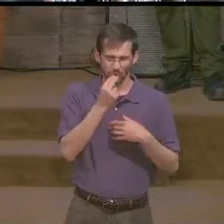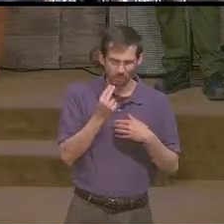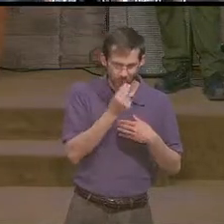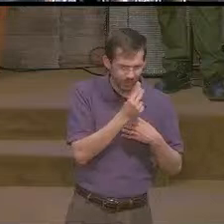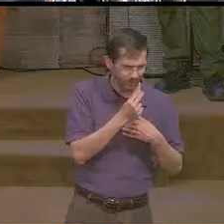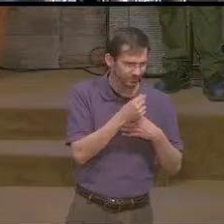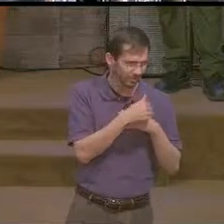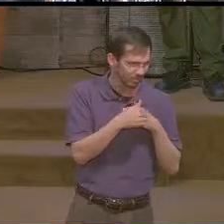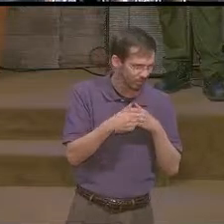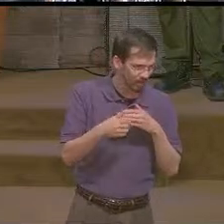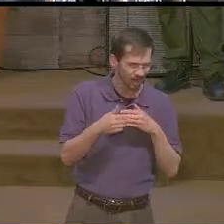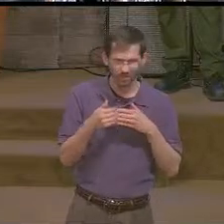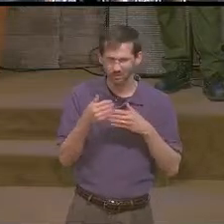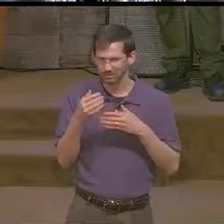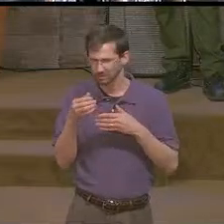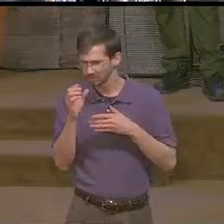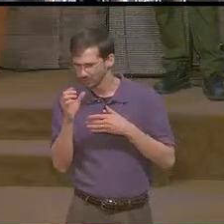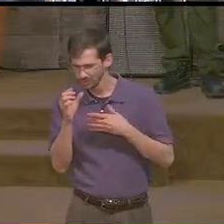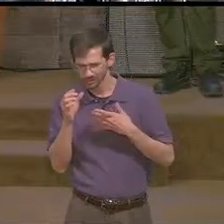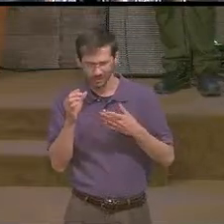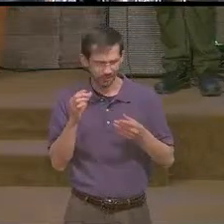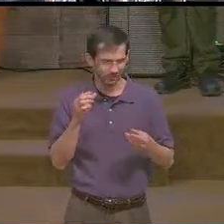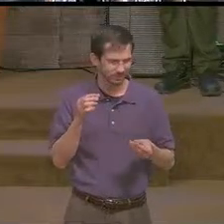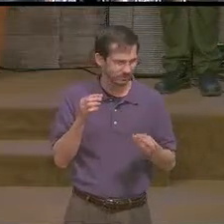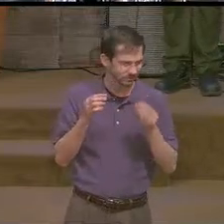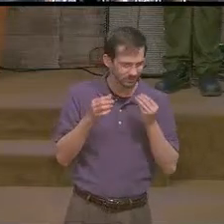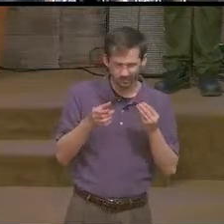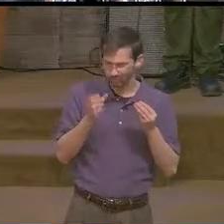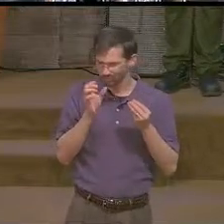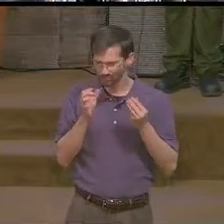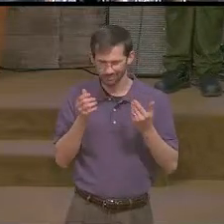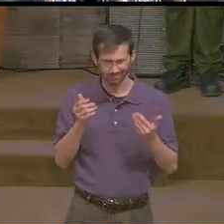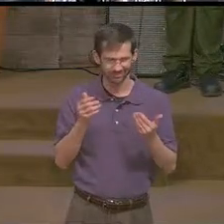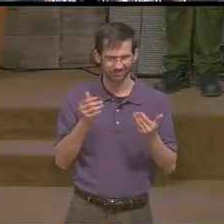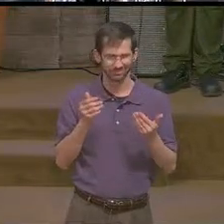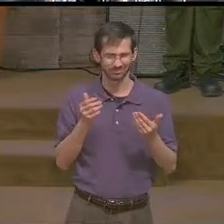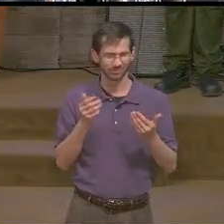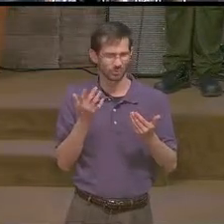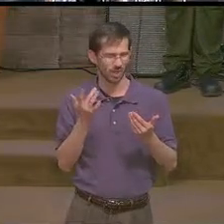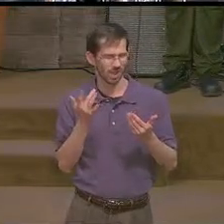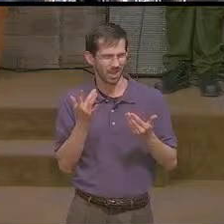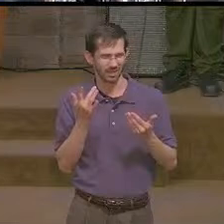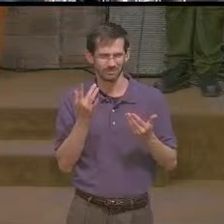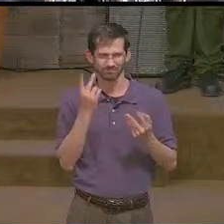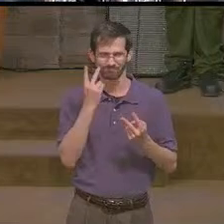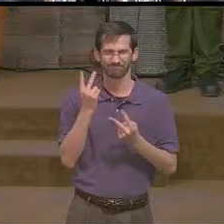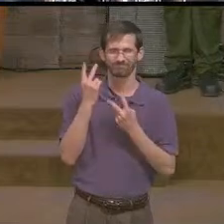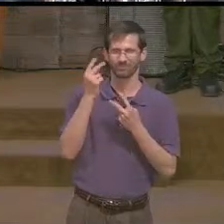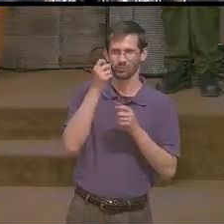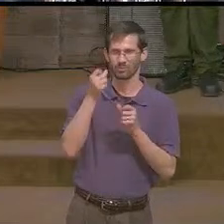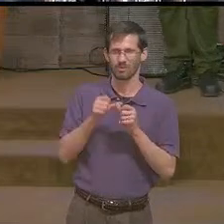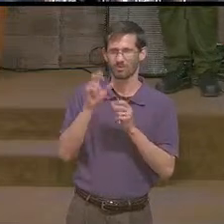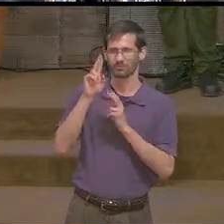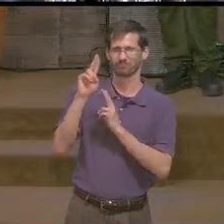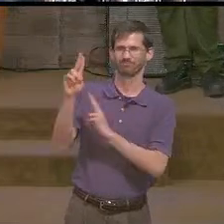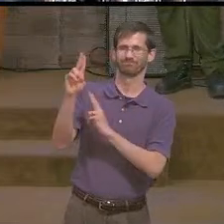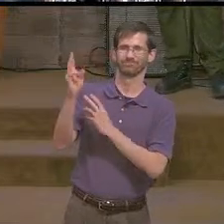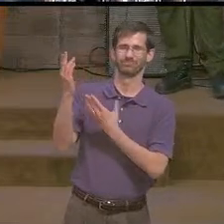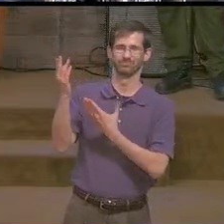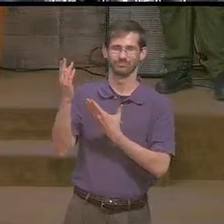to remember you, remember what you've done for us, Father God, and that's nothing we should be taking lightly, Father God. This is something